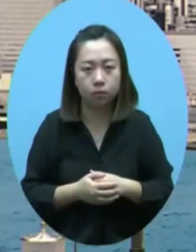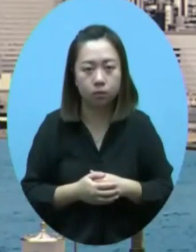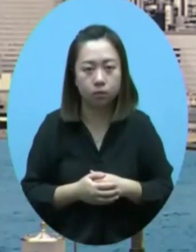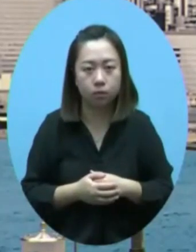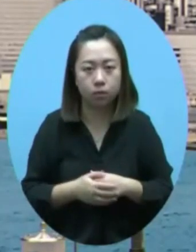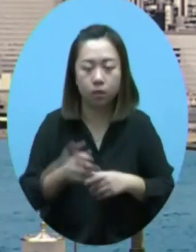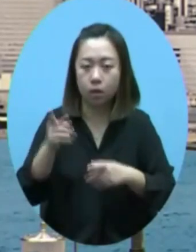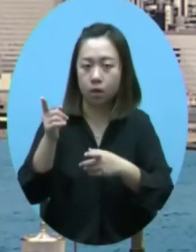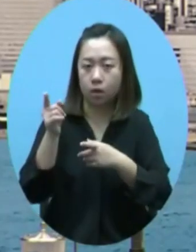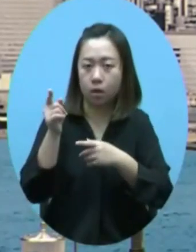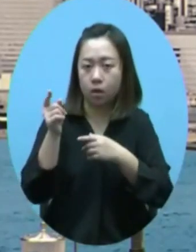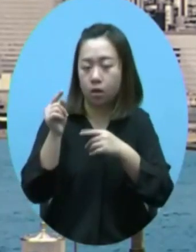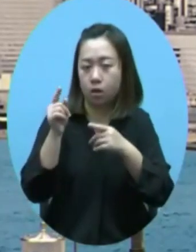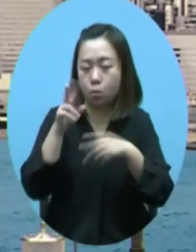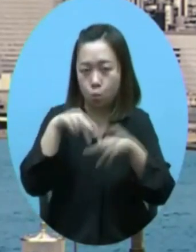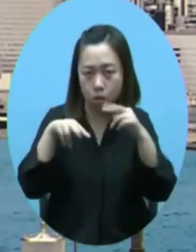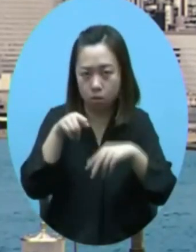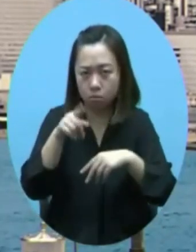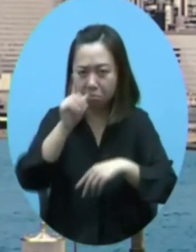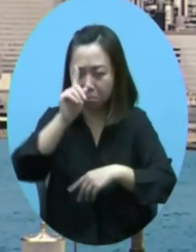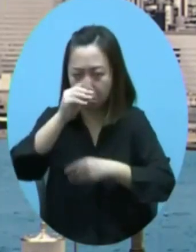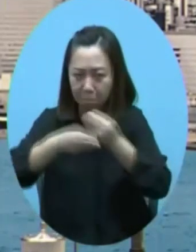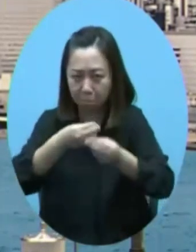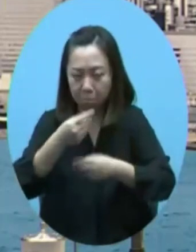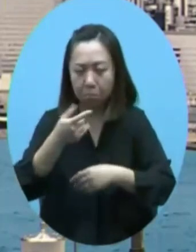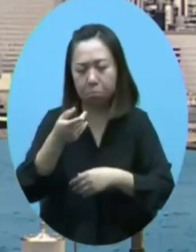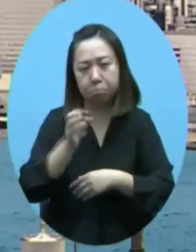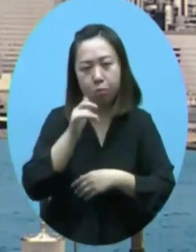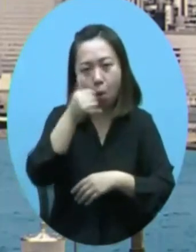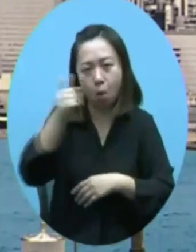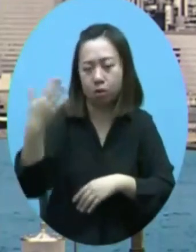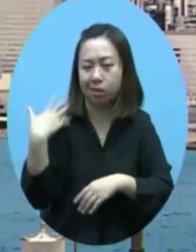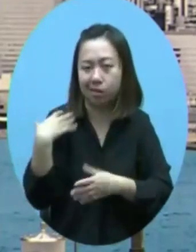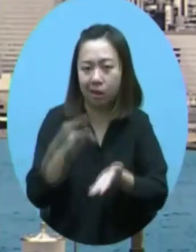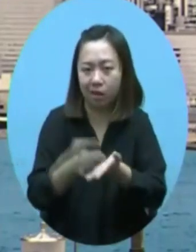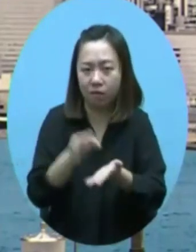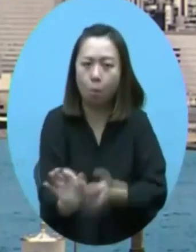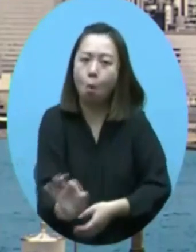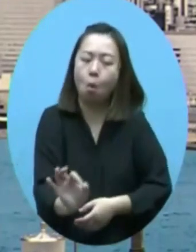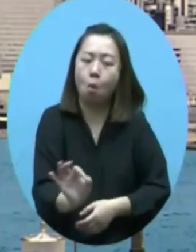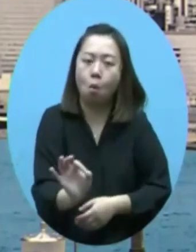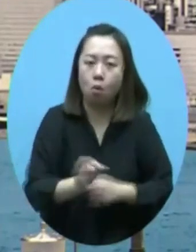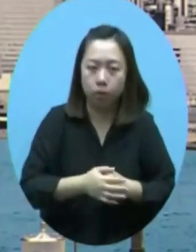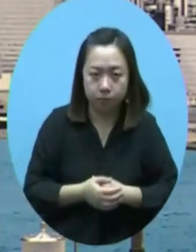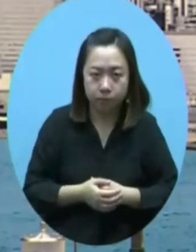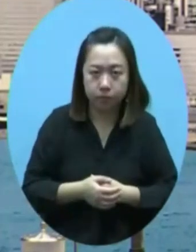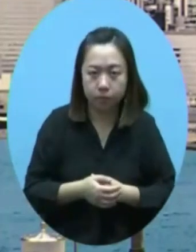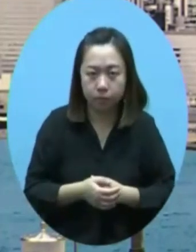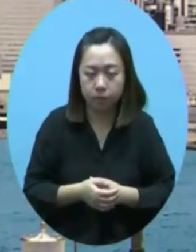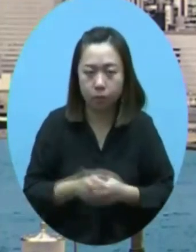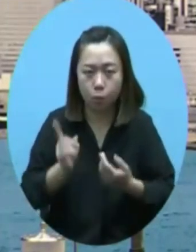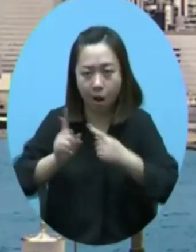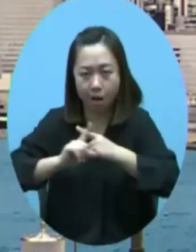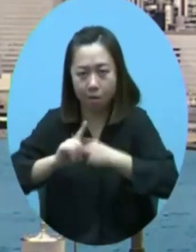She, well, as we could find, didn't show any high-risk factors, like she had not been to the places